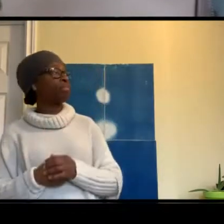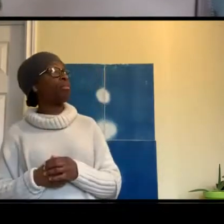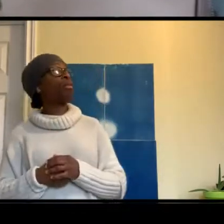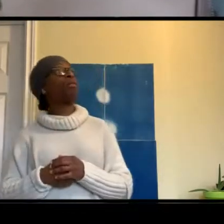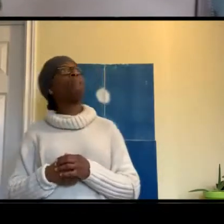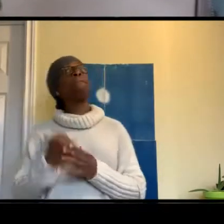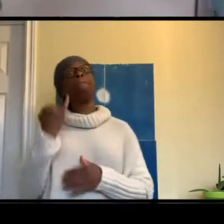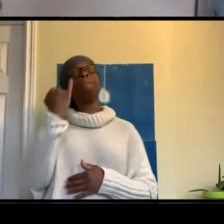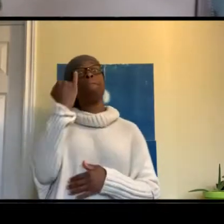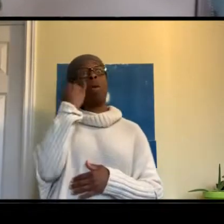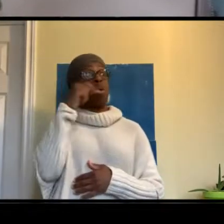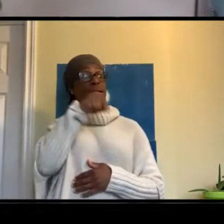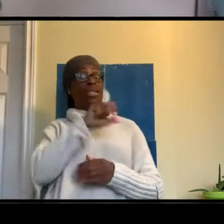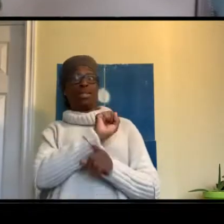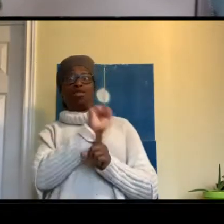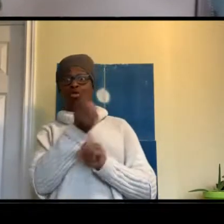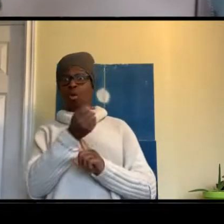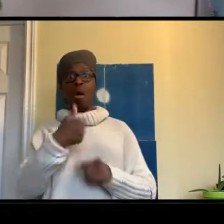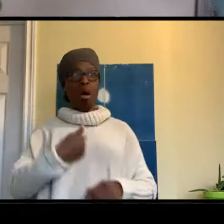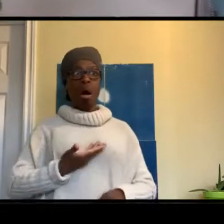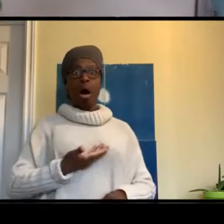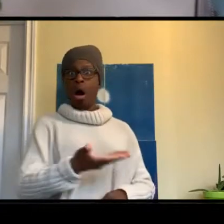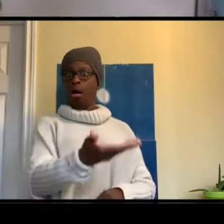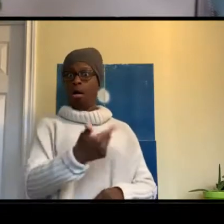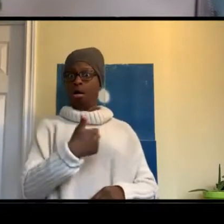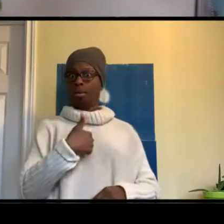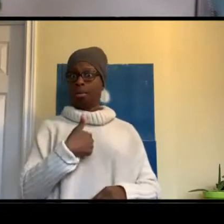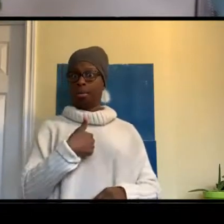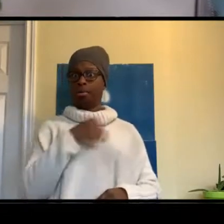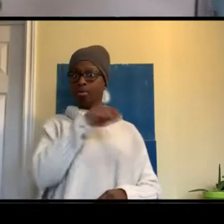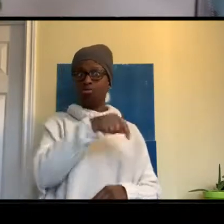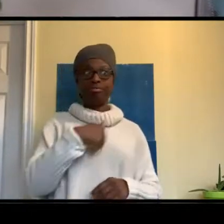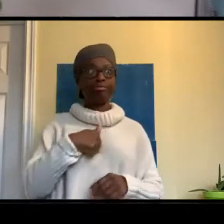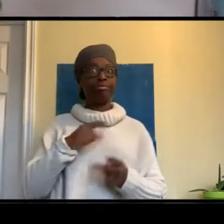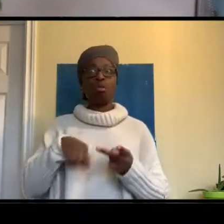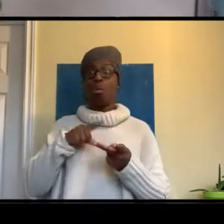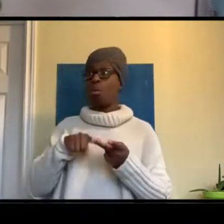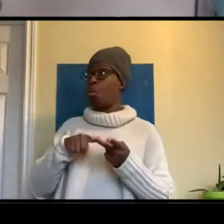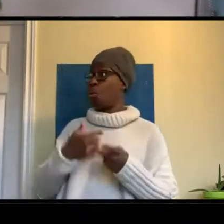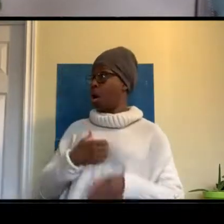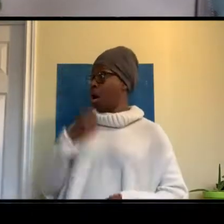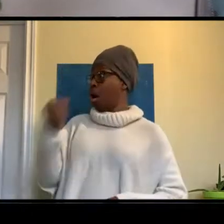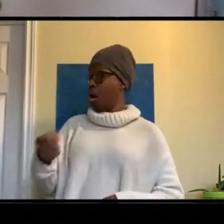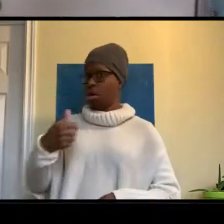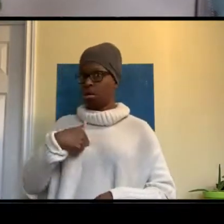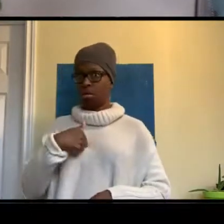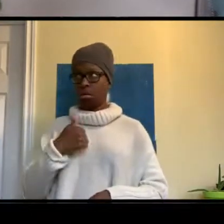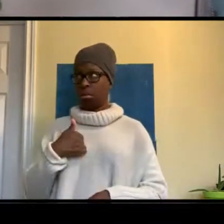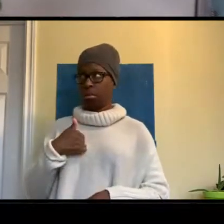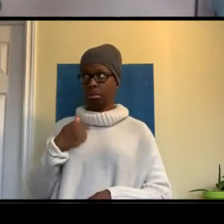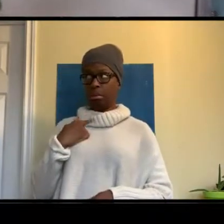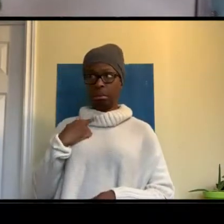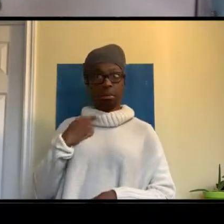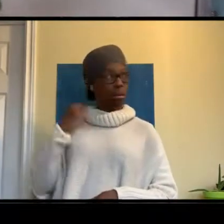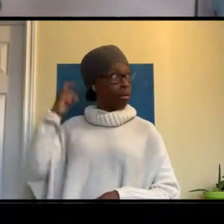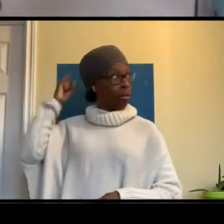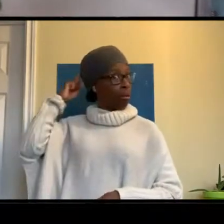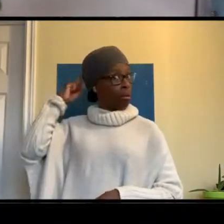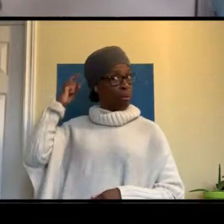or that you don't have the skills, or that someone's going to find out that